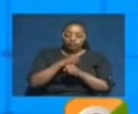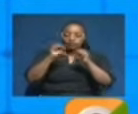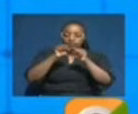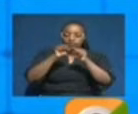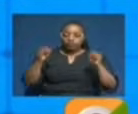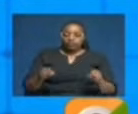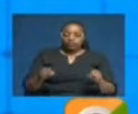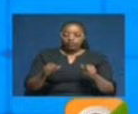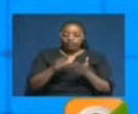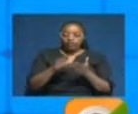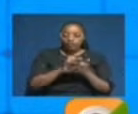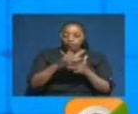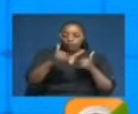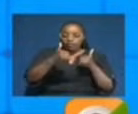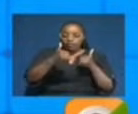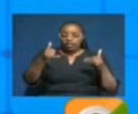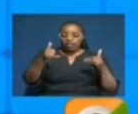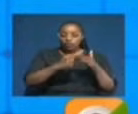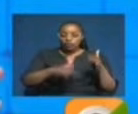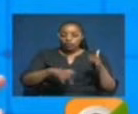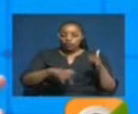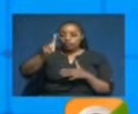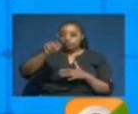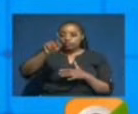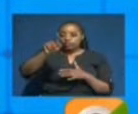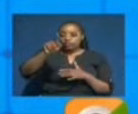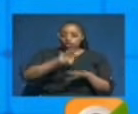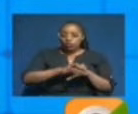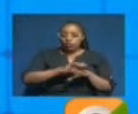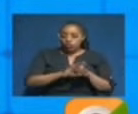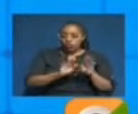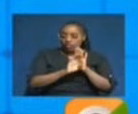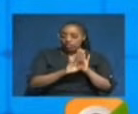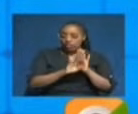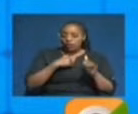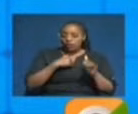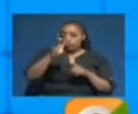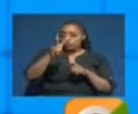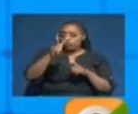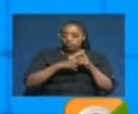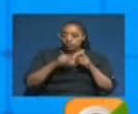the baseline is data. I will give you a good example. We have